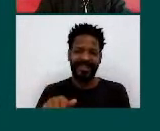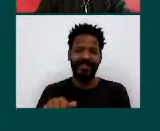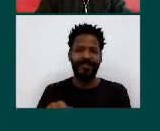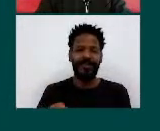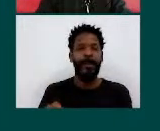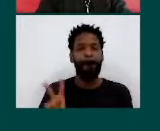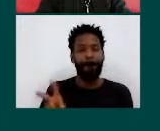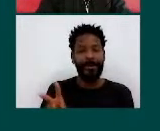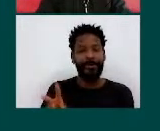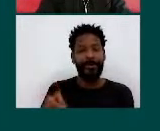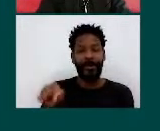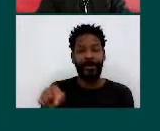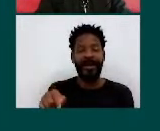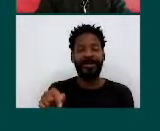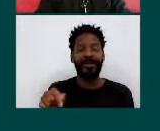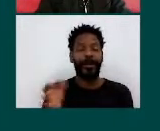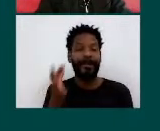hub,